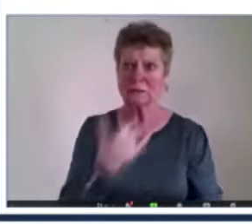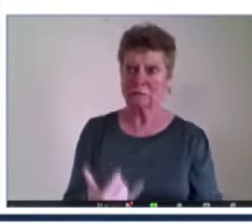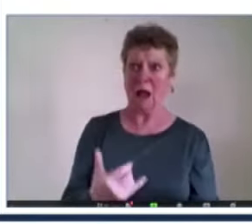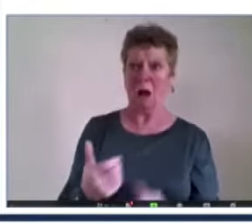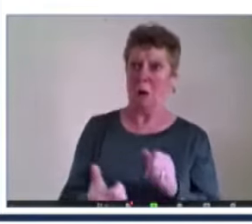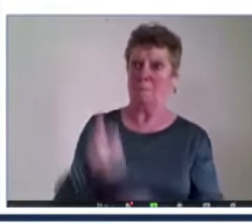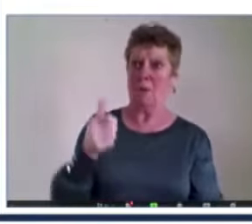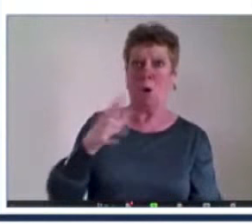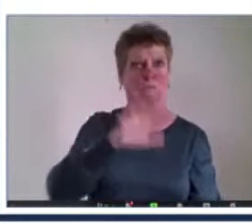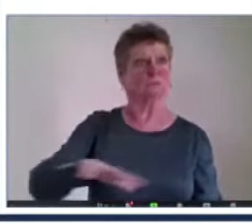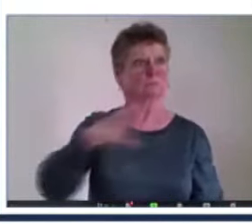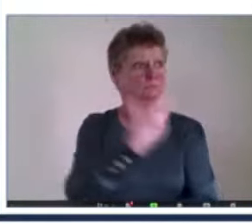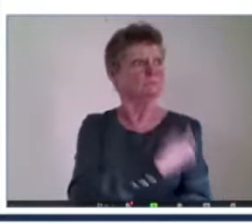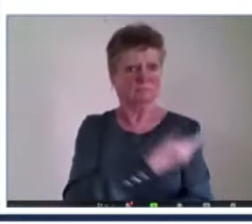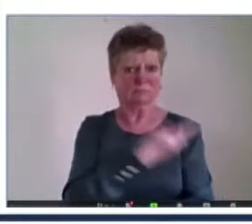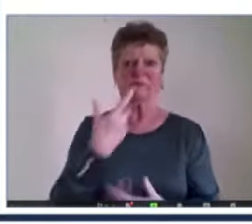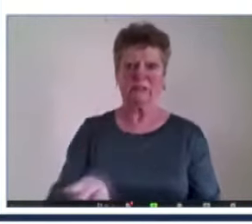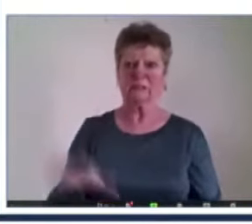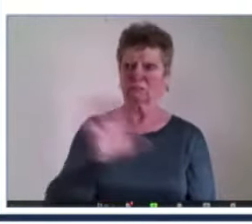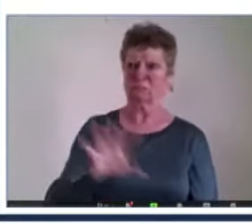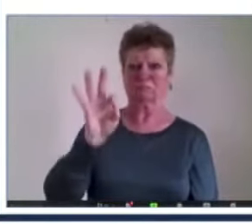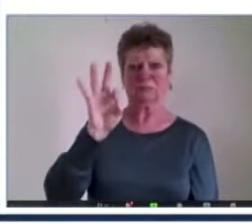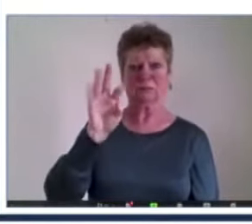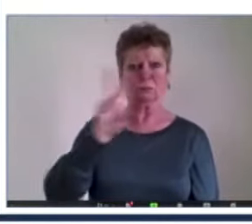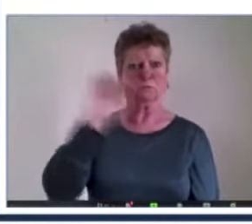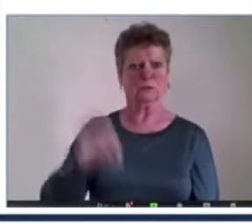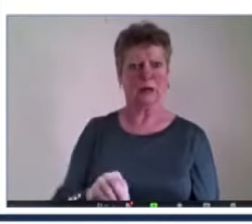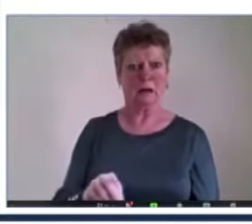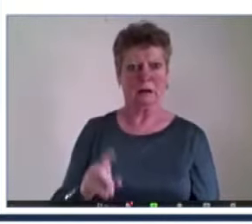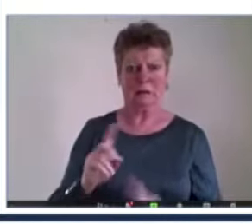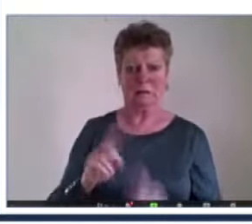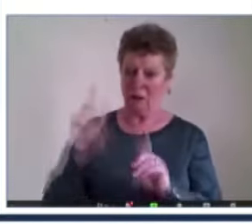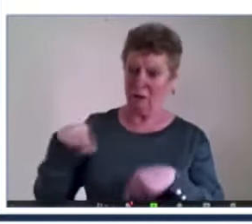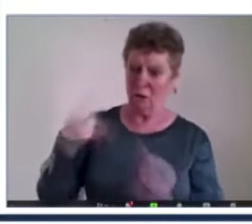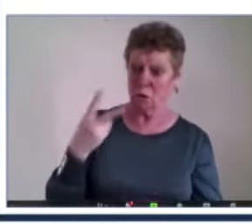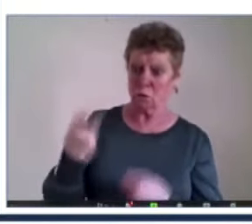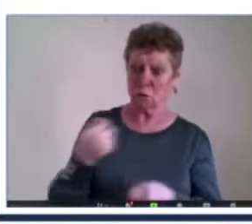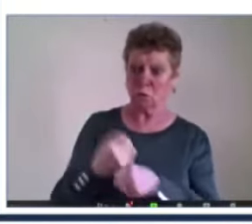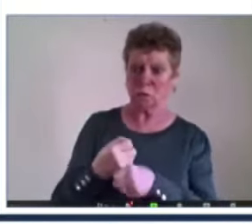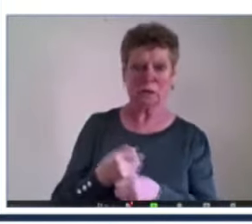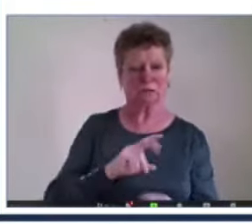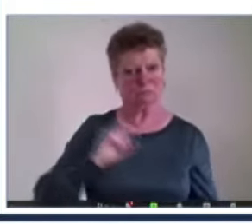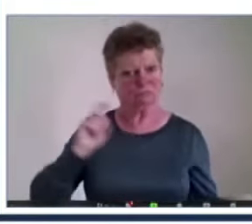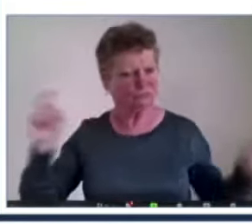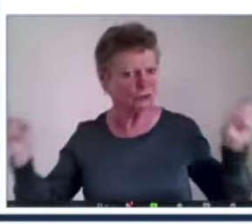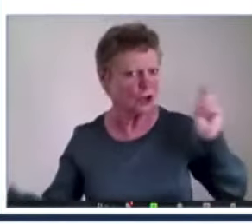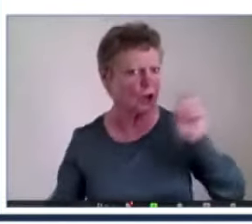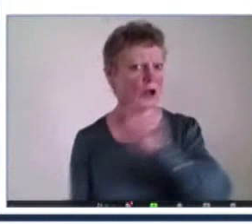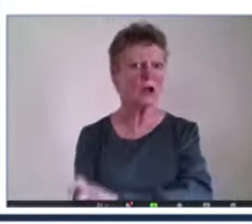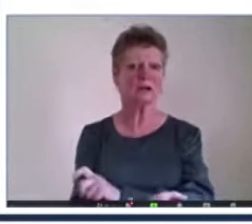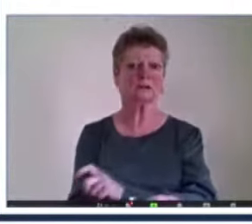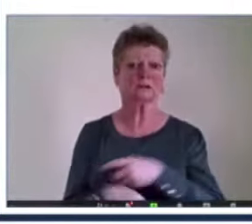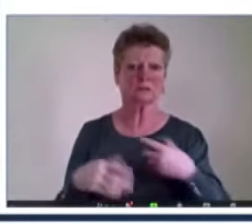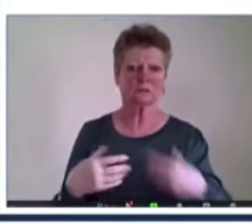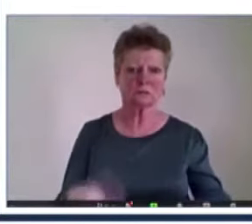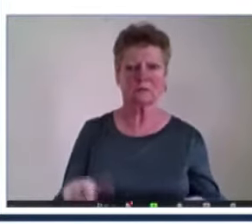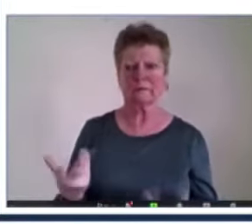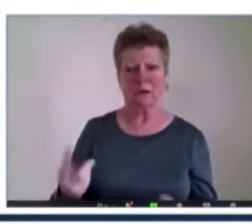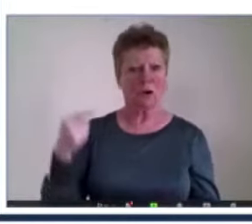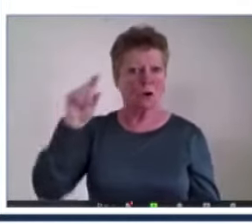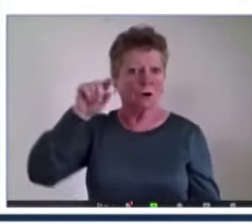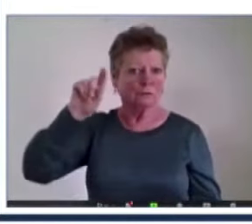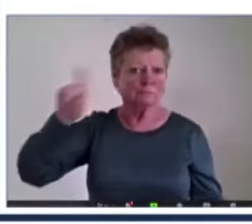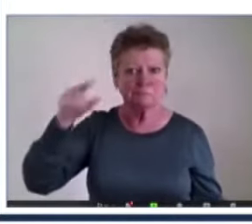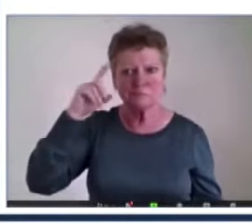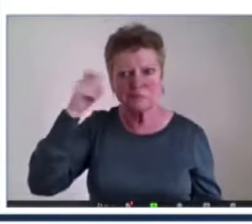Nova Scotians that are vaccinated. So there's a lot that's changed over the 2 years. I think that the response of government and